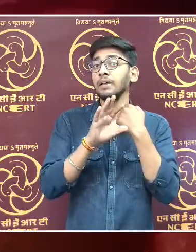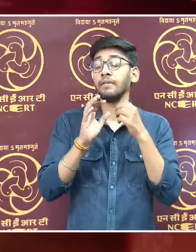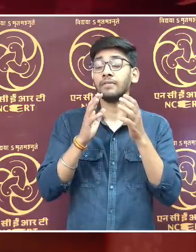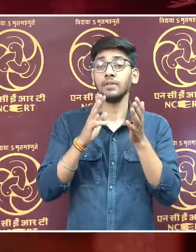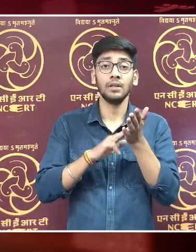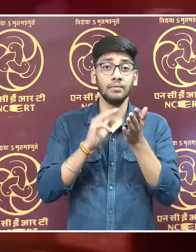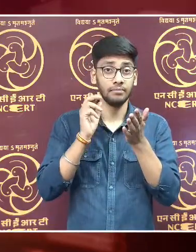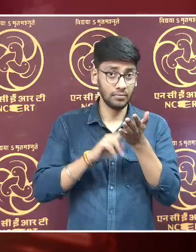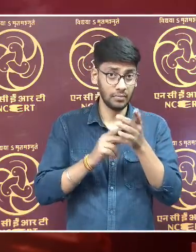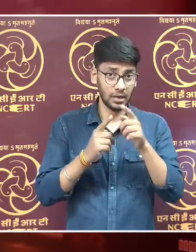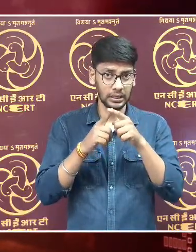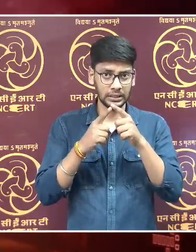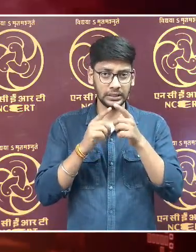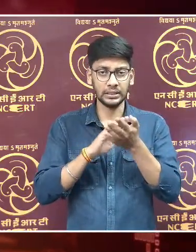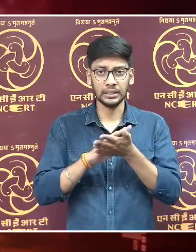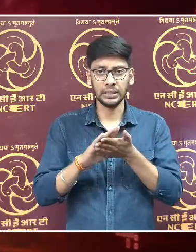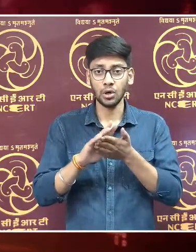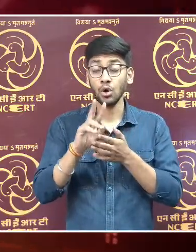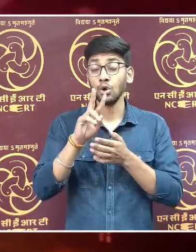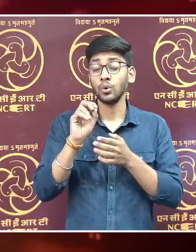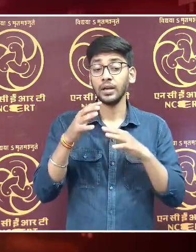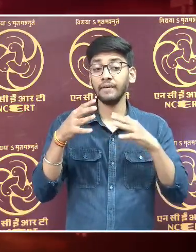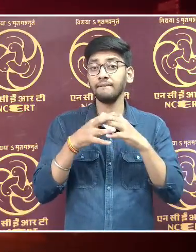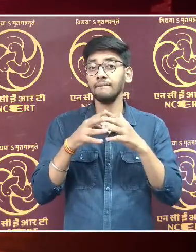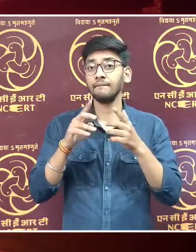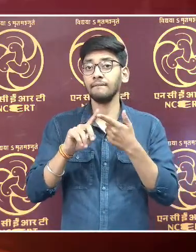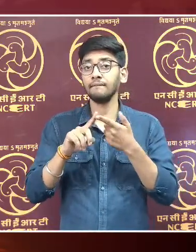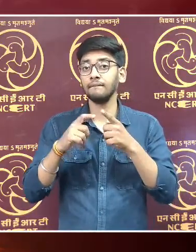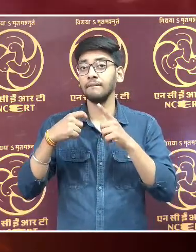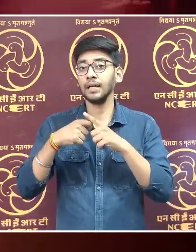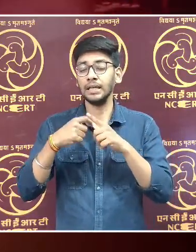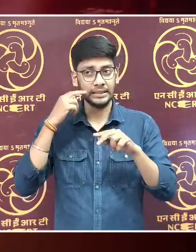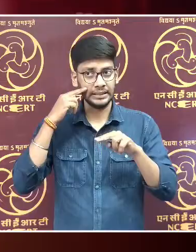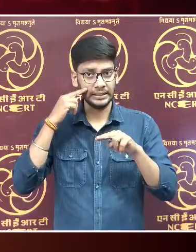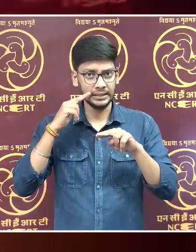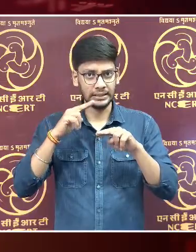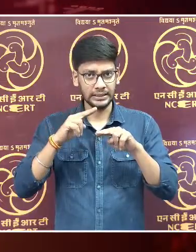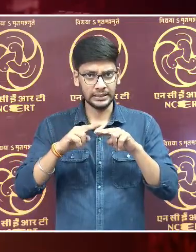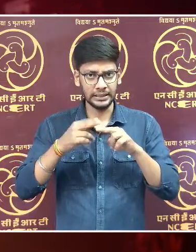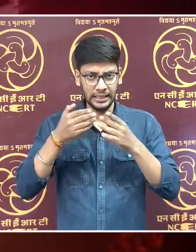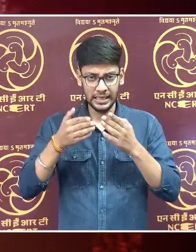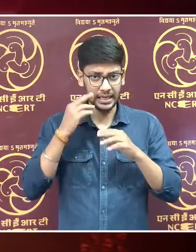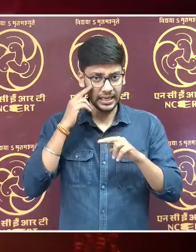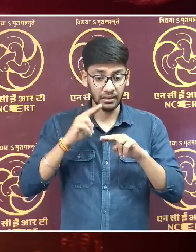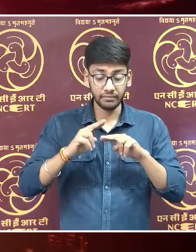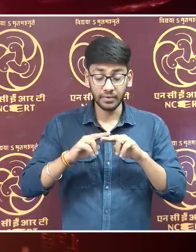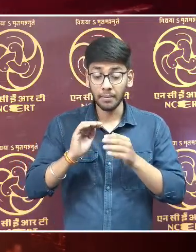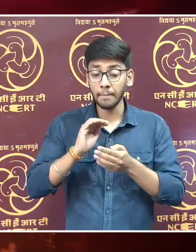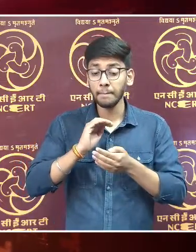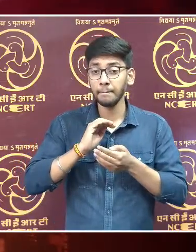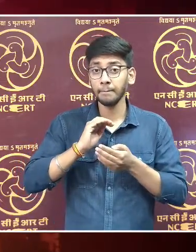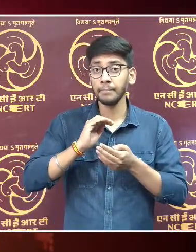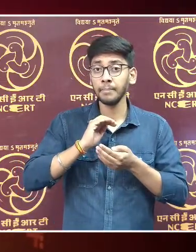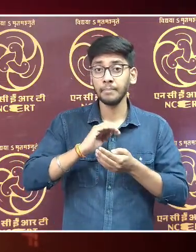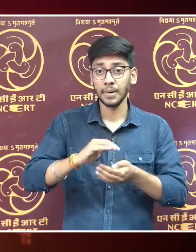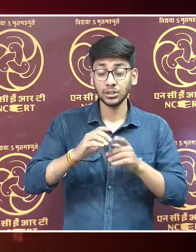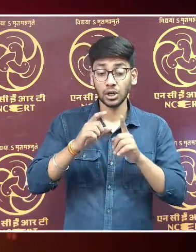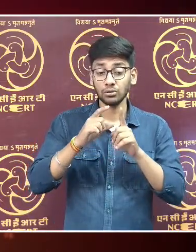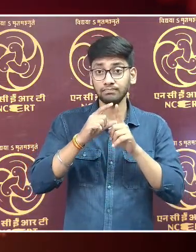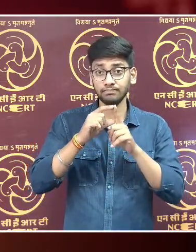what I told you, 20th week. 20th because the ear completely gets developed till 20th